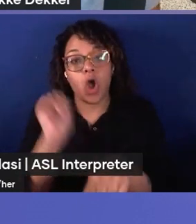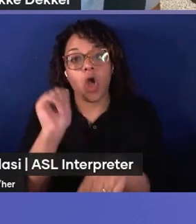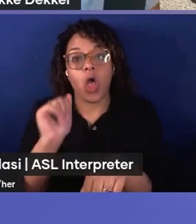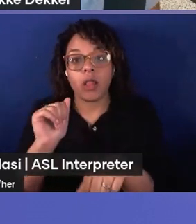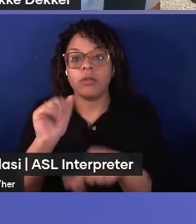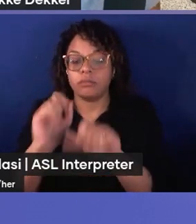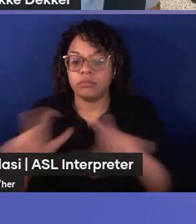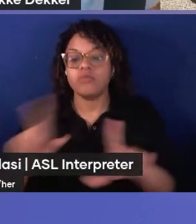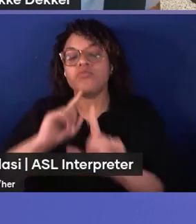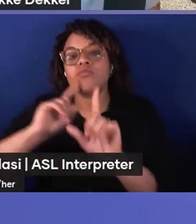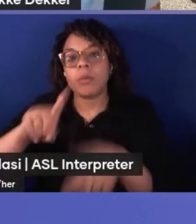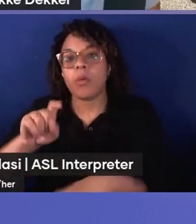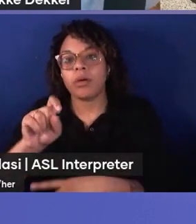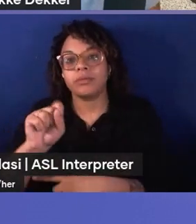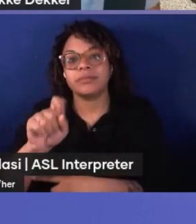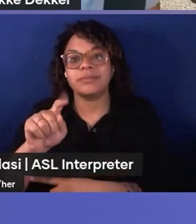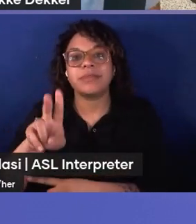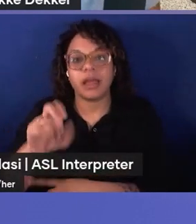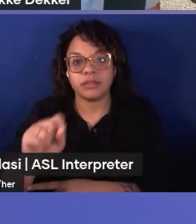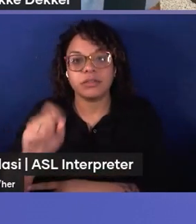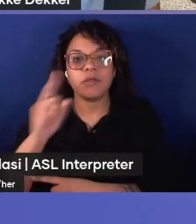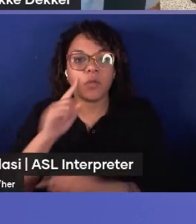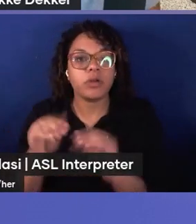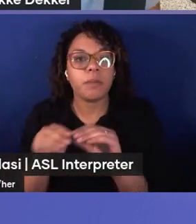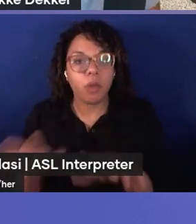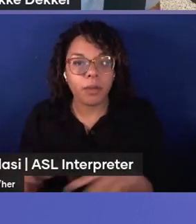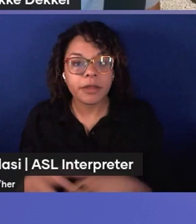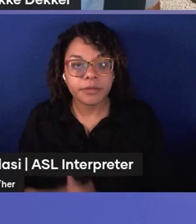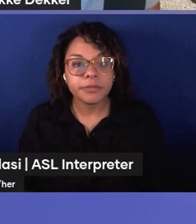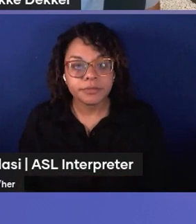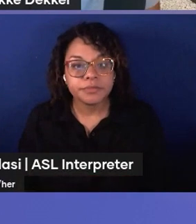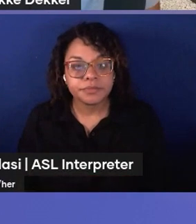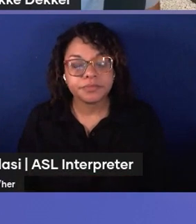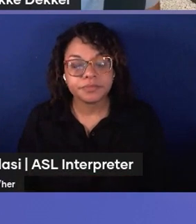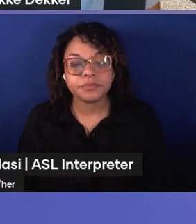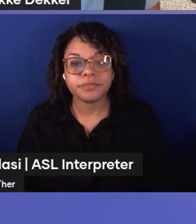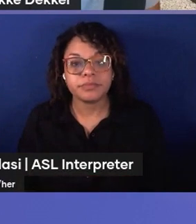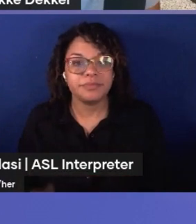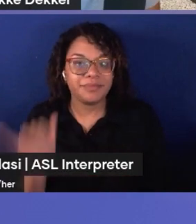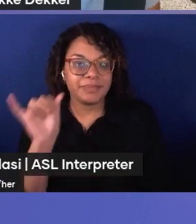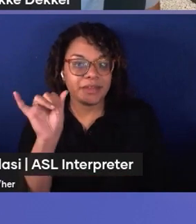the status of your deployment. And that's